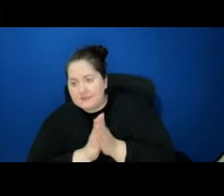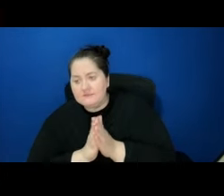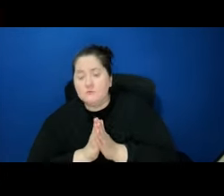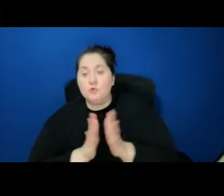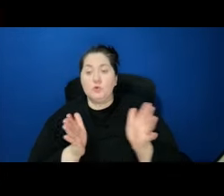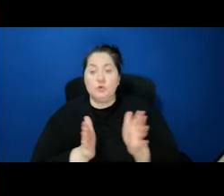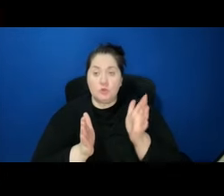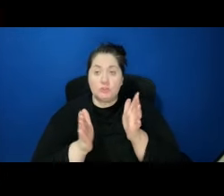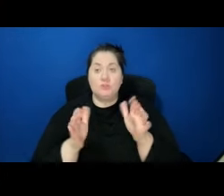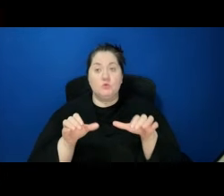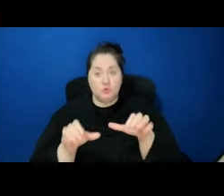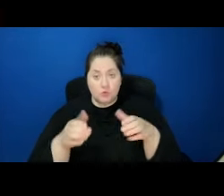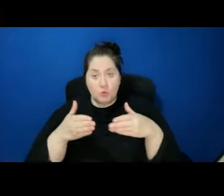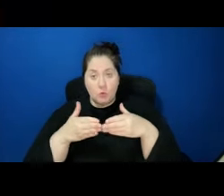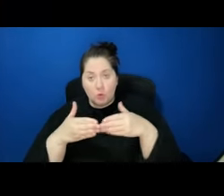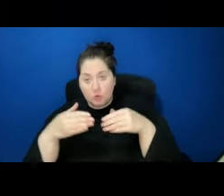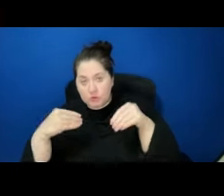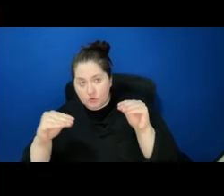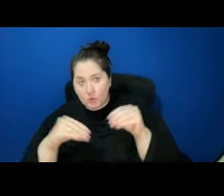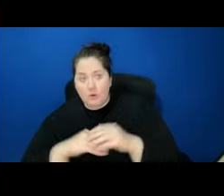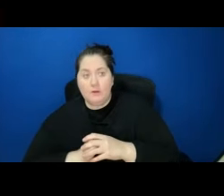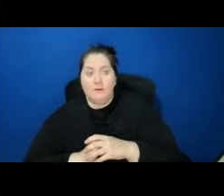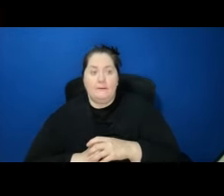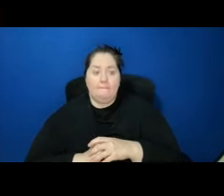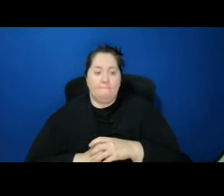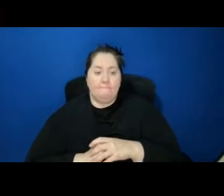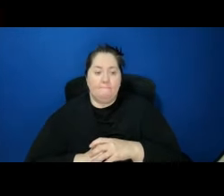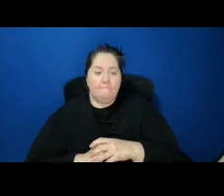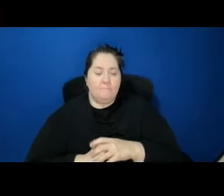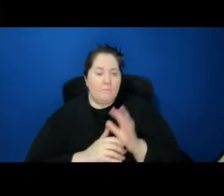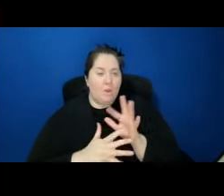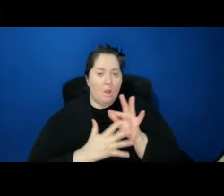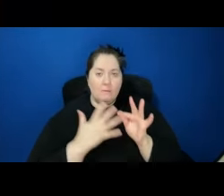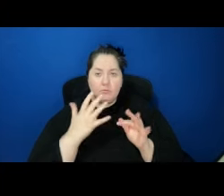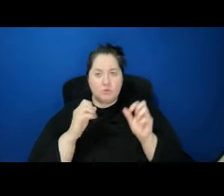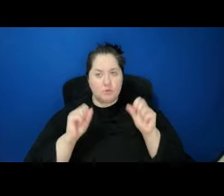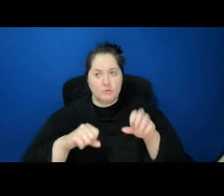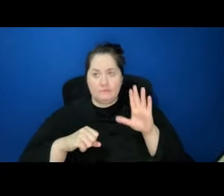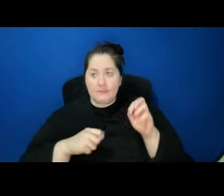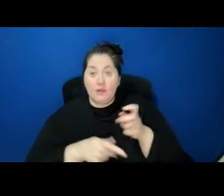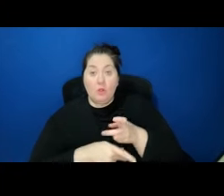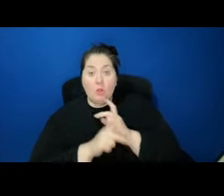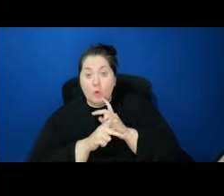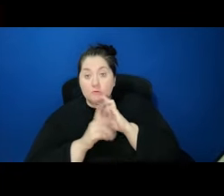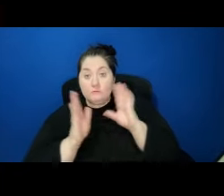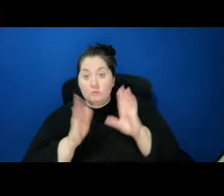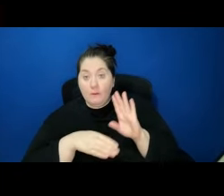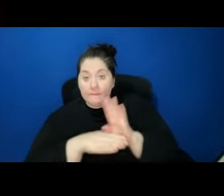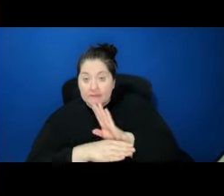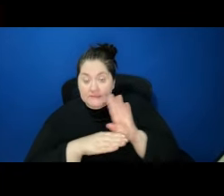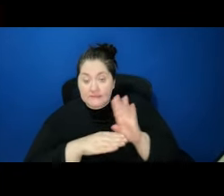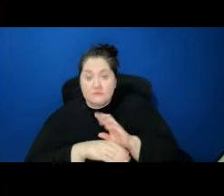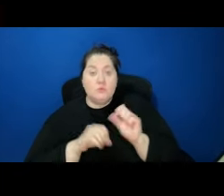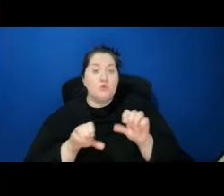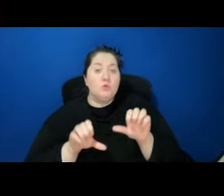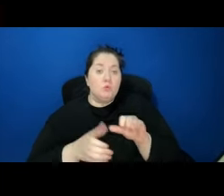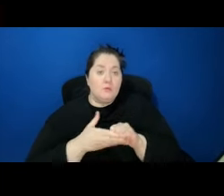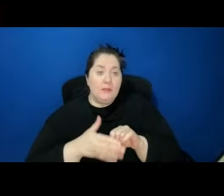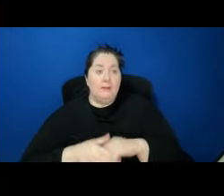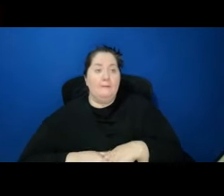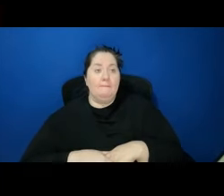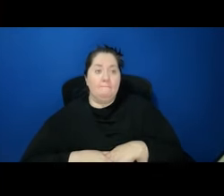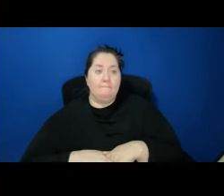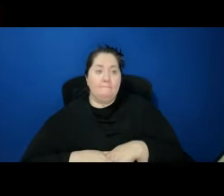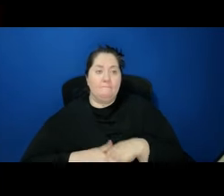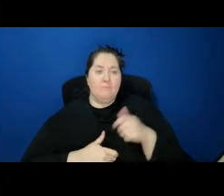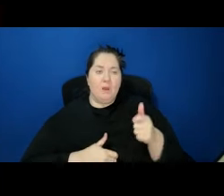encourage people to do that. Certainly options could be, loans for small businesses to do that. There are